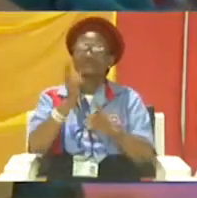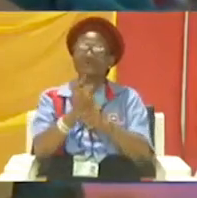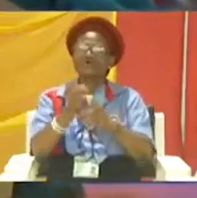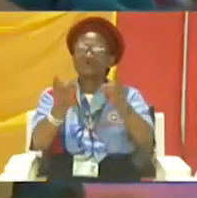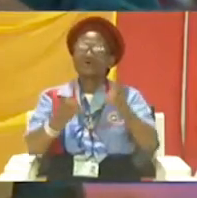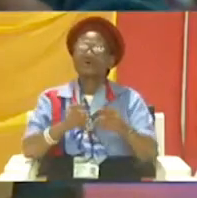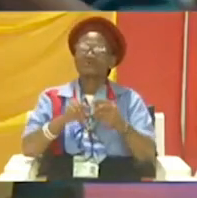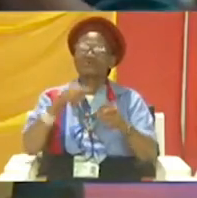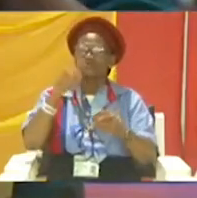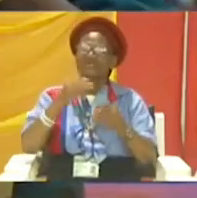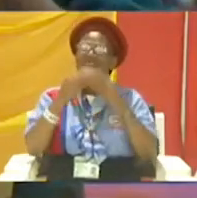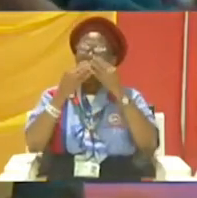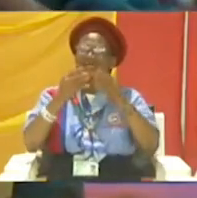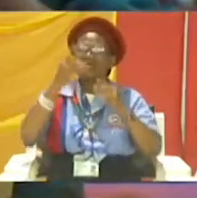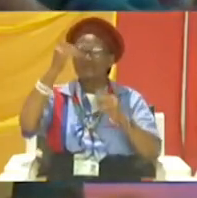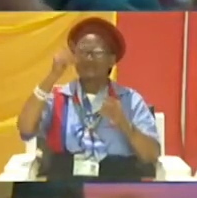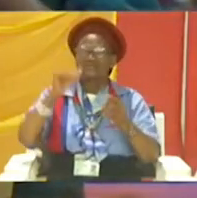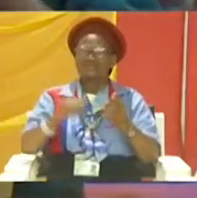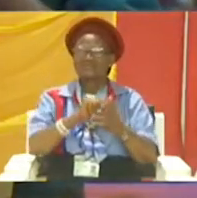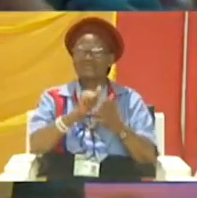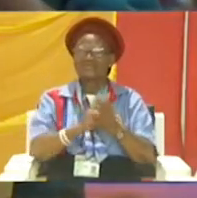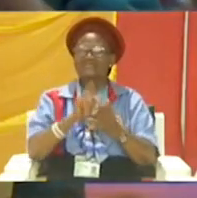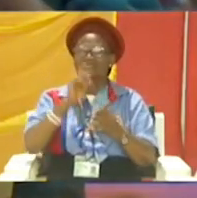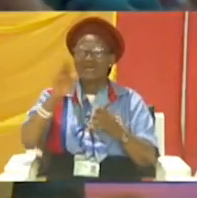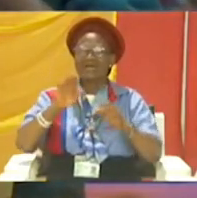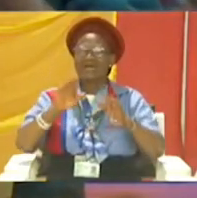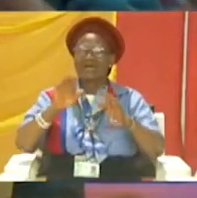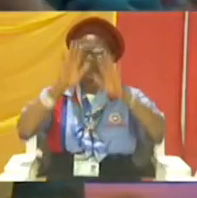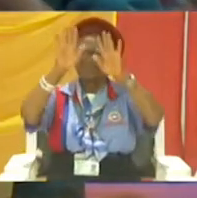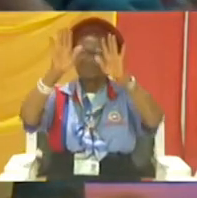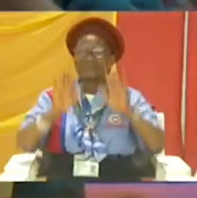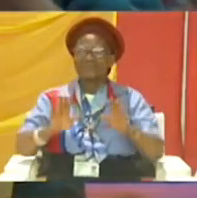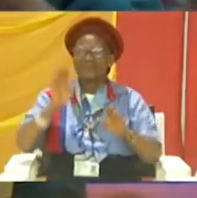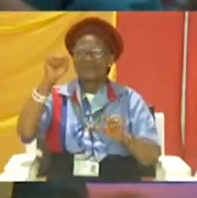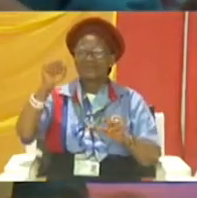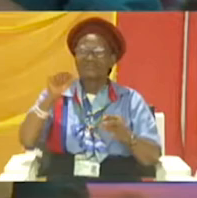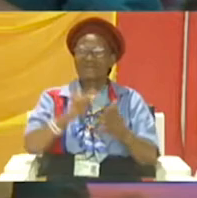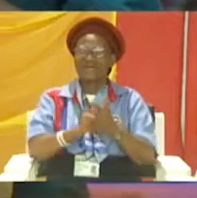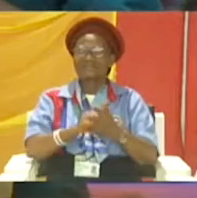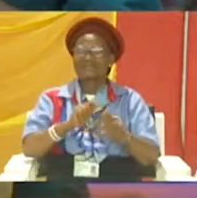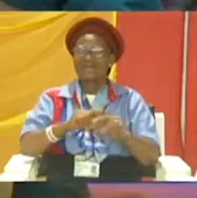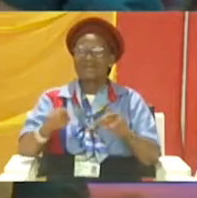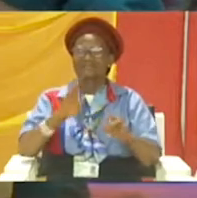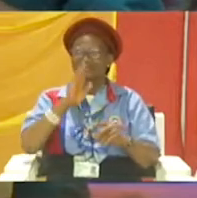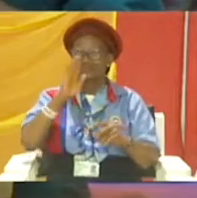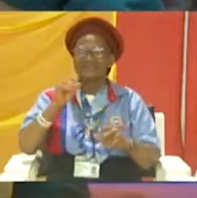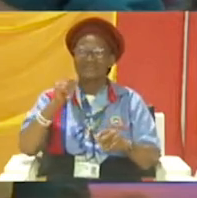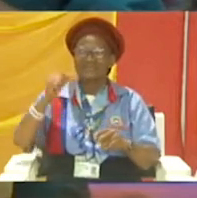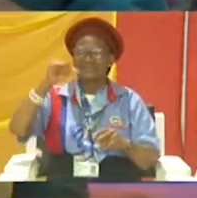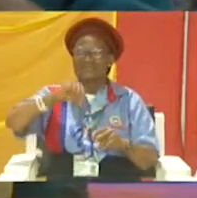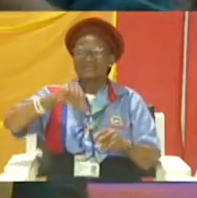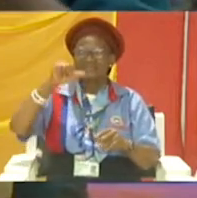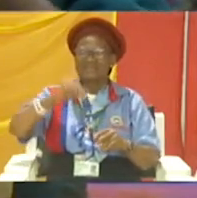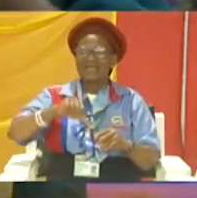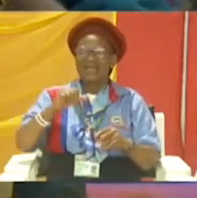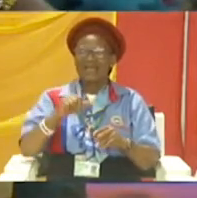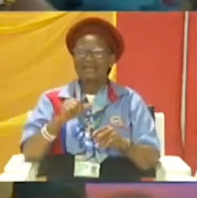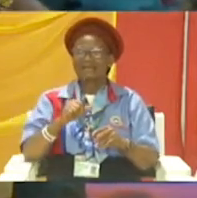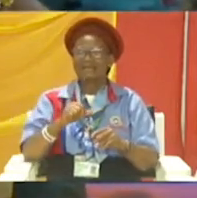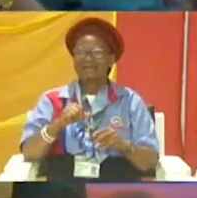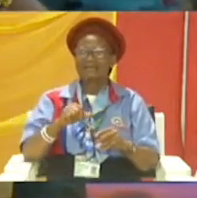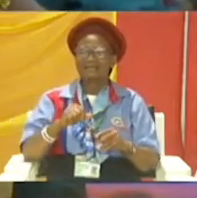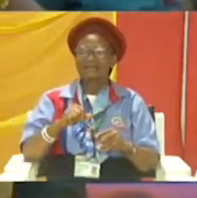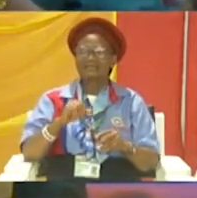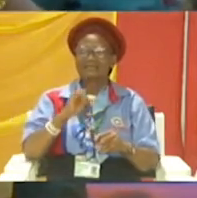wa dupe lowo yin. These are miracles that cannot be denied. Awon ise iyanu tenikeni o le se leleyi. These